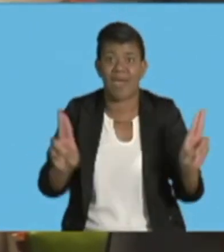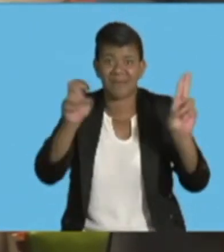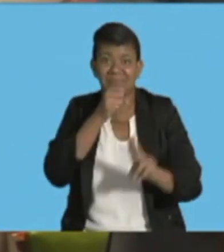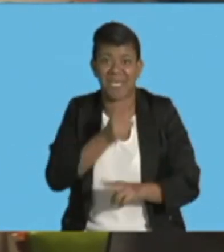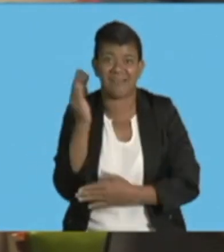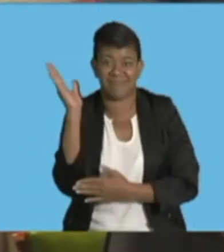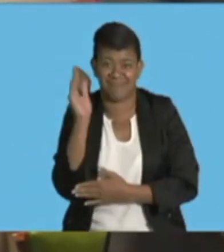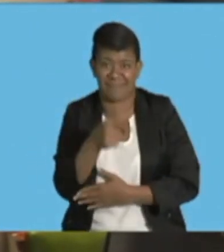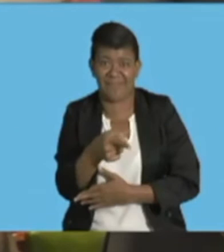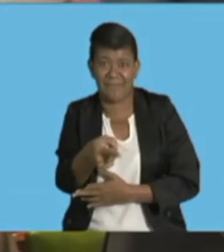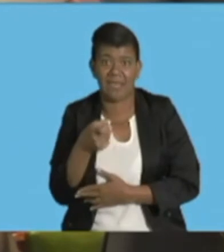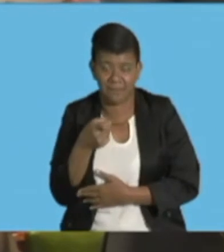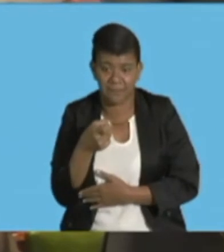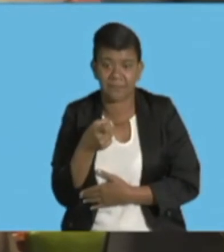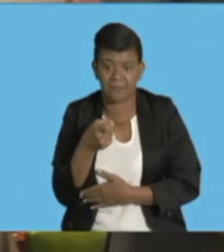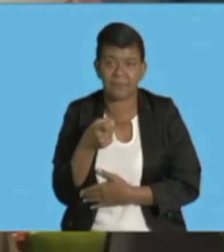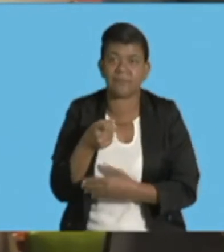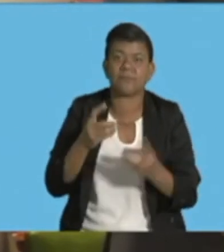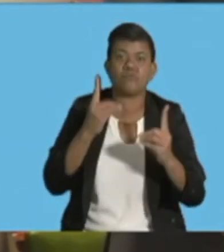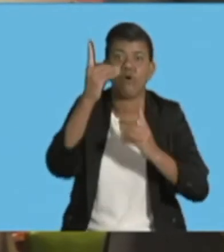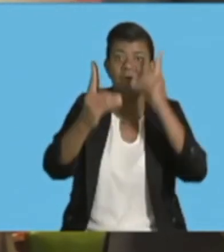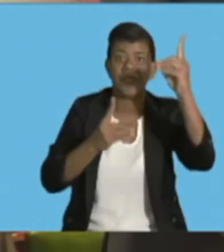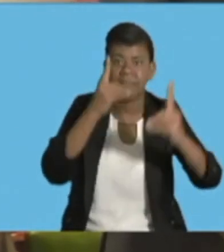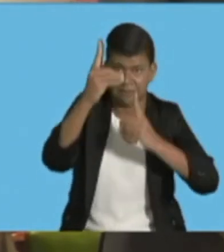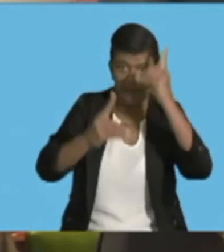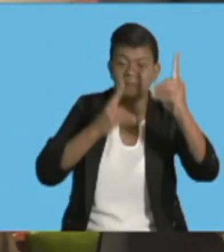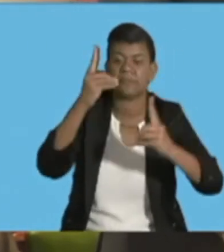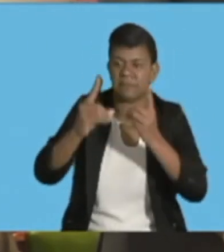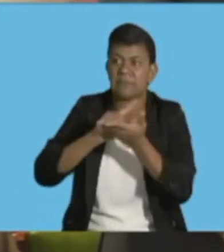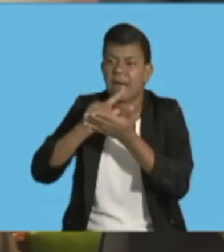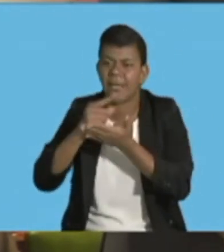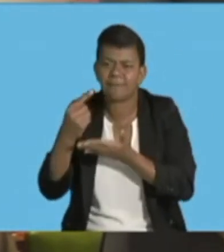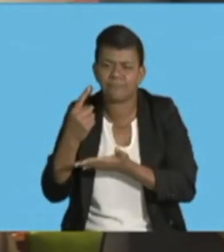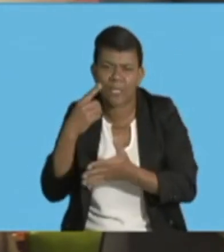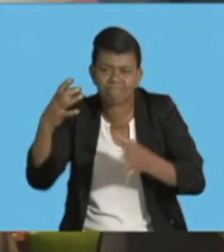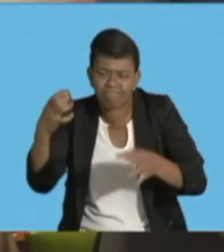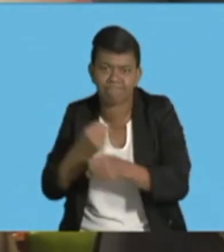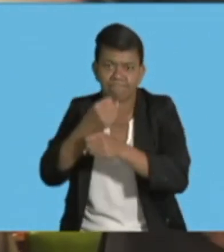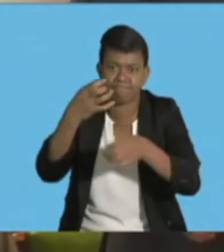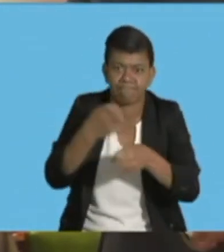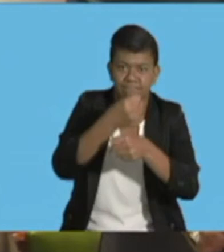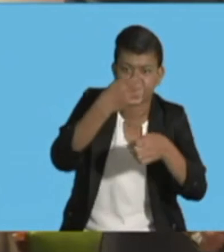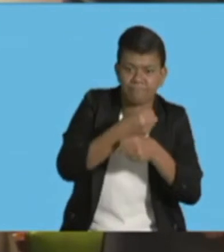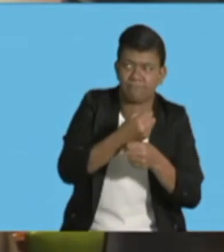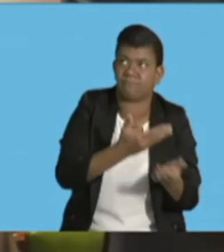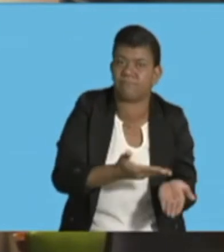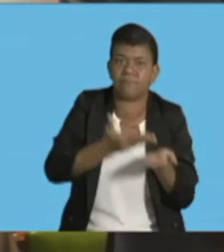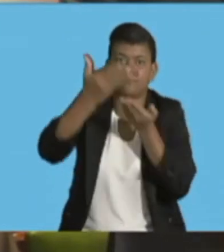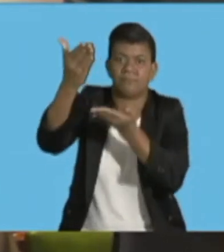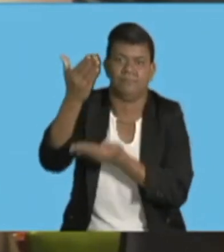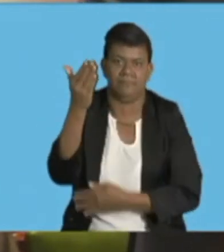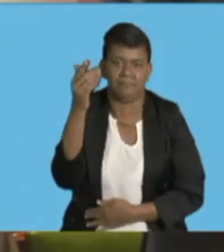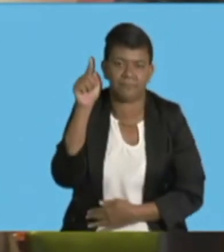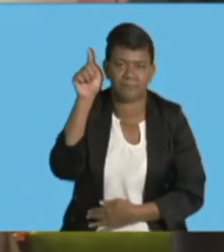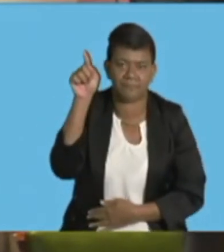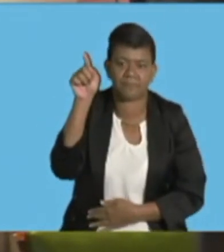Our participation will demonstrate action through raising of national ambition, prompting transformative changes, and generating political momentum through